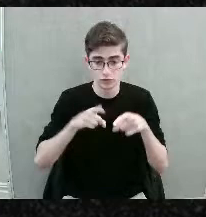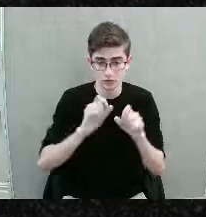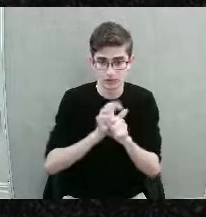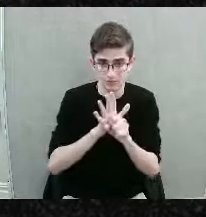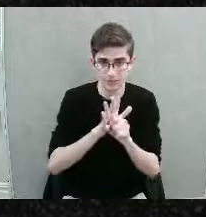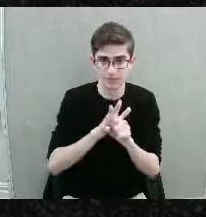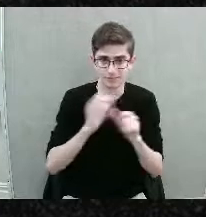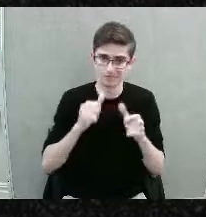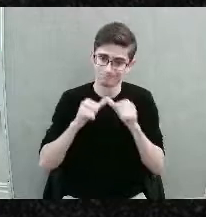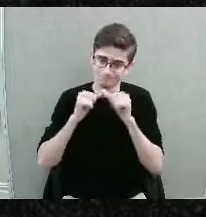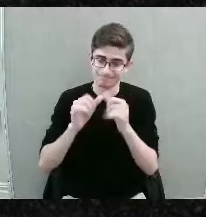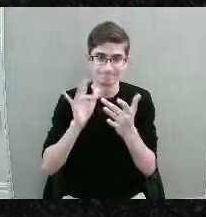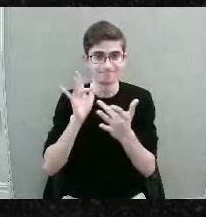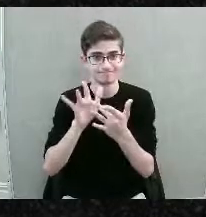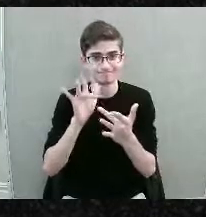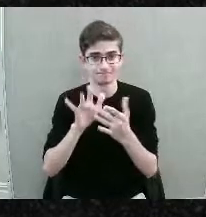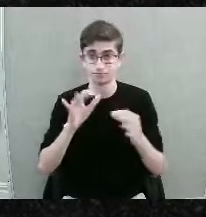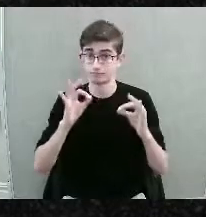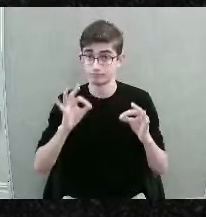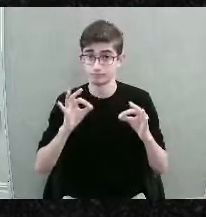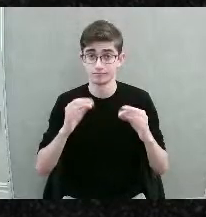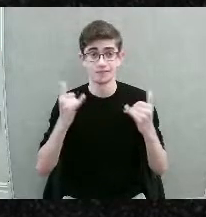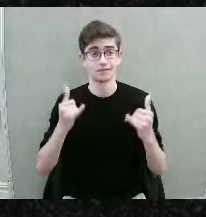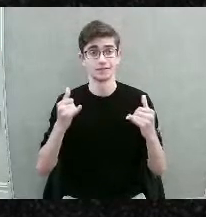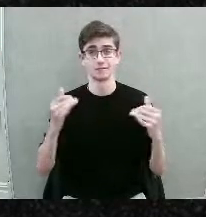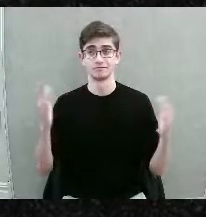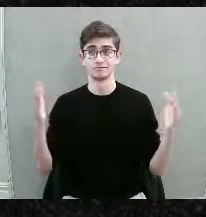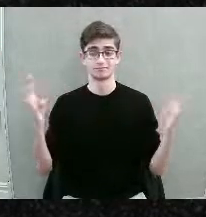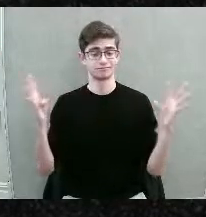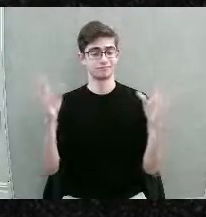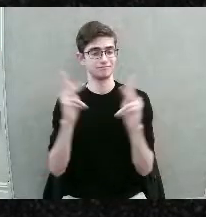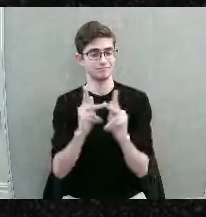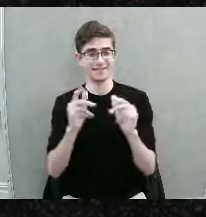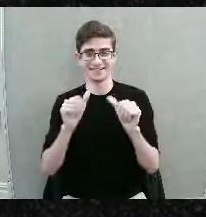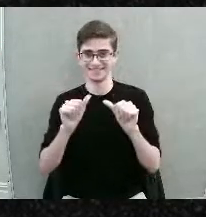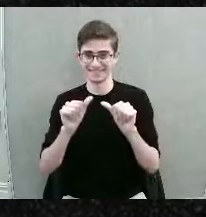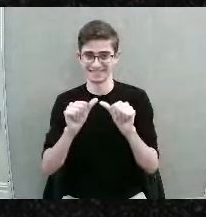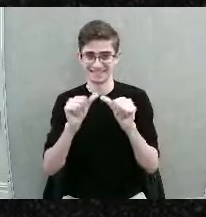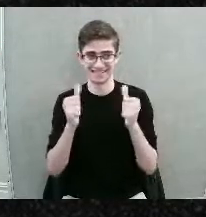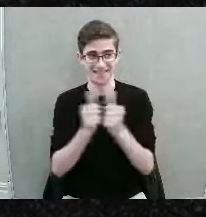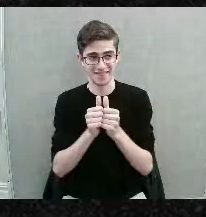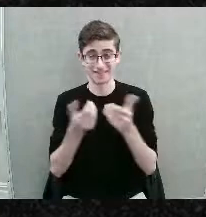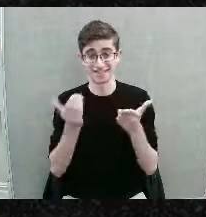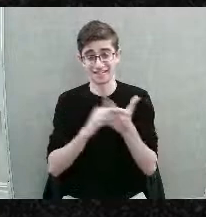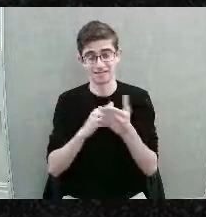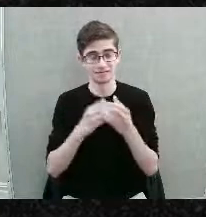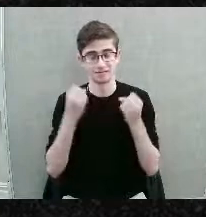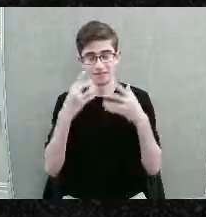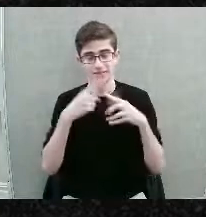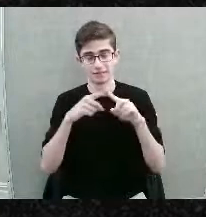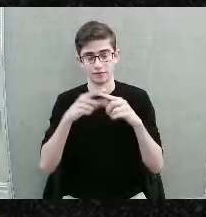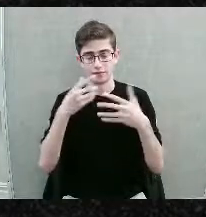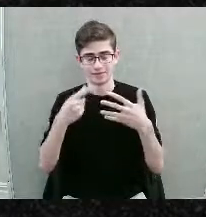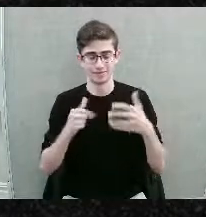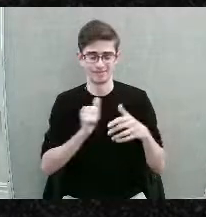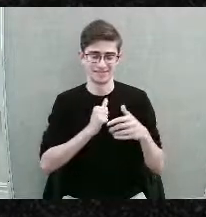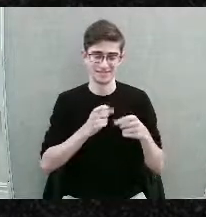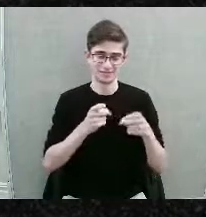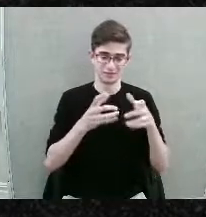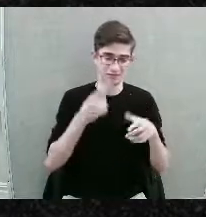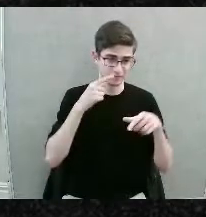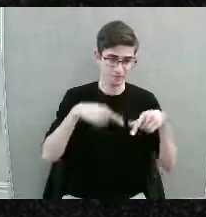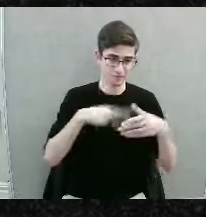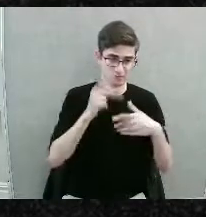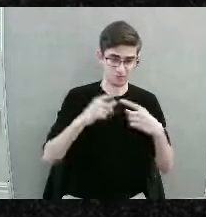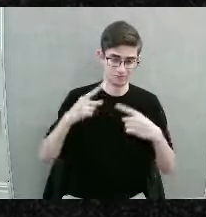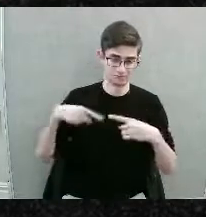pandemic. This is a reunion in so many ways. As many of you know, I was director of BCRW for many years, stepped away and